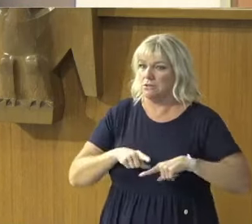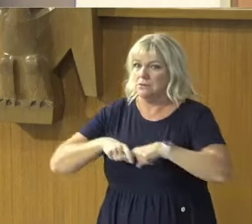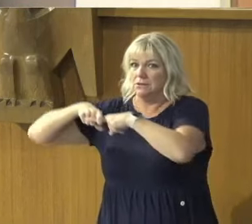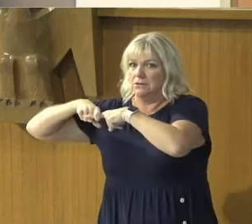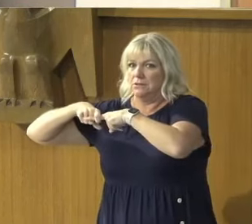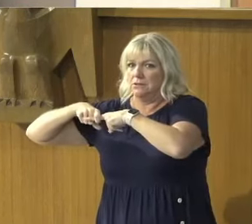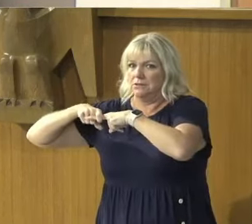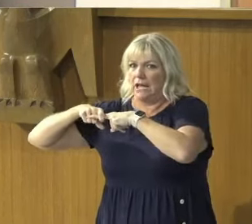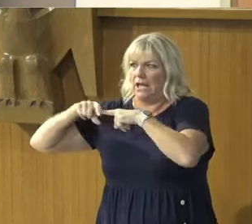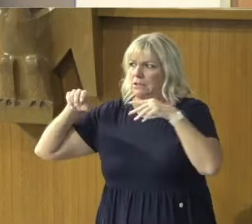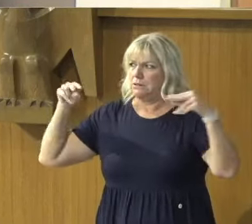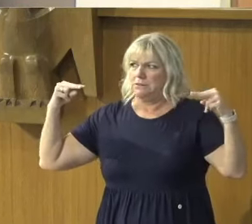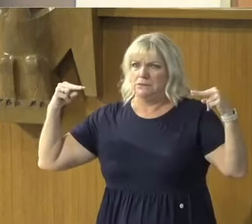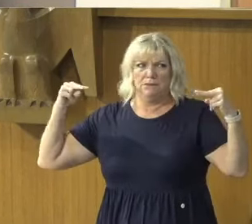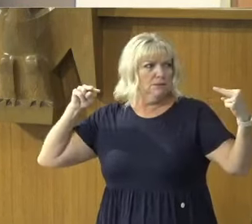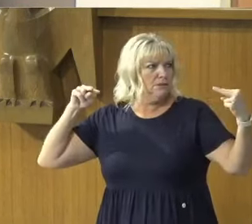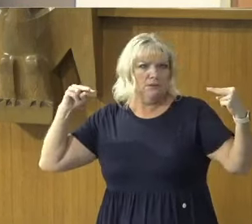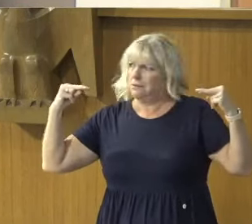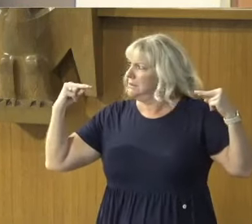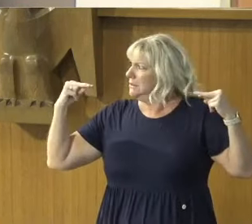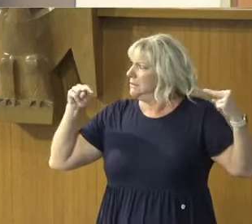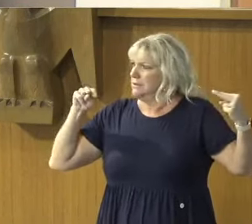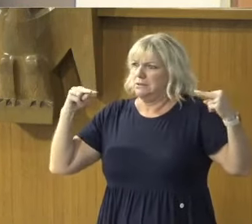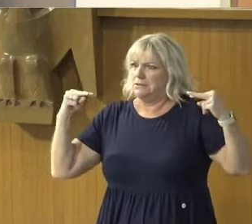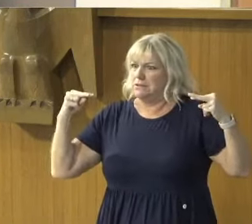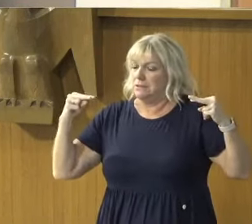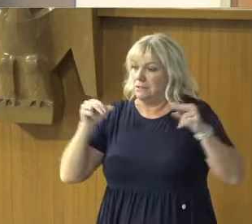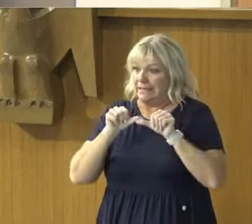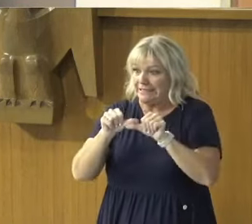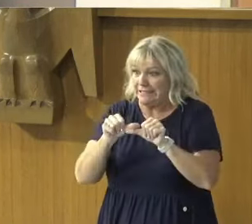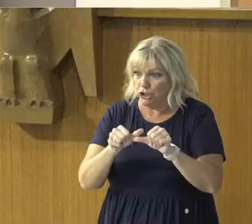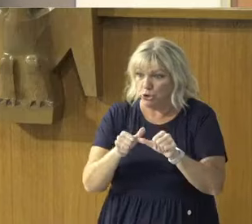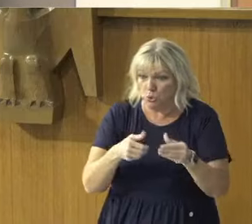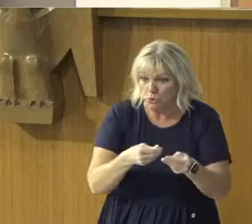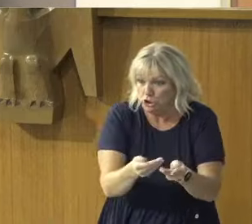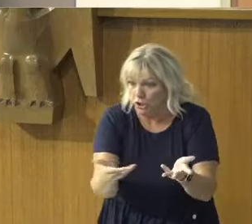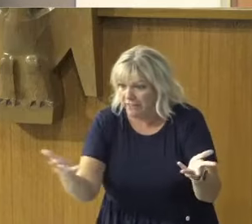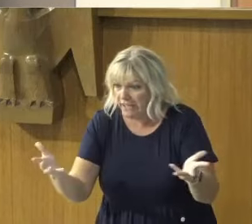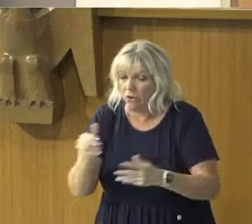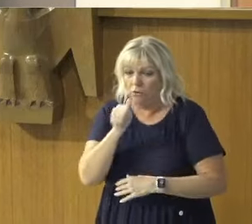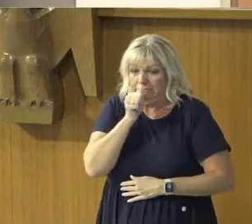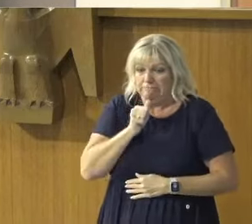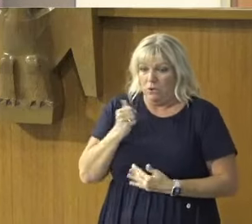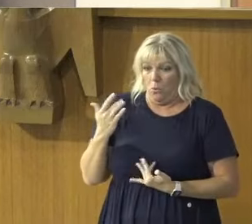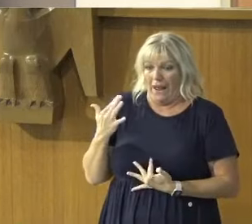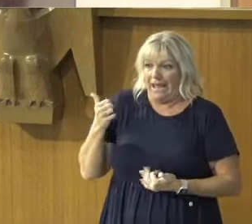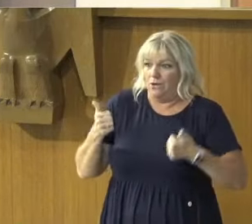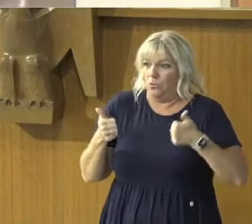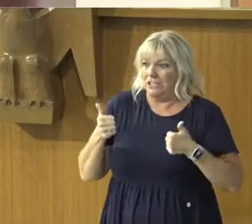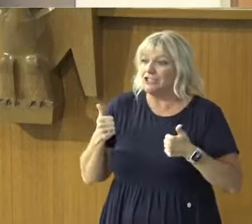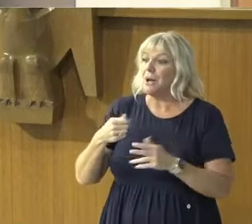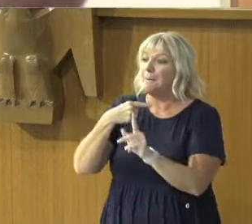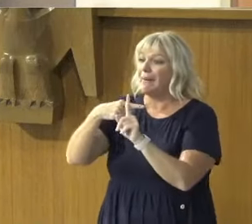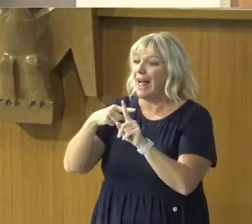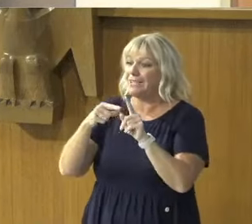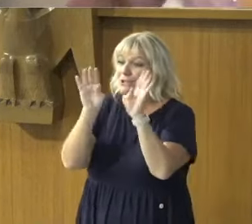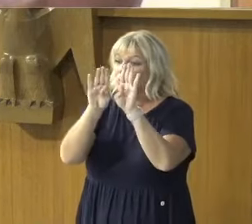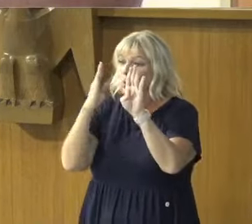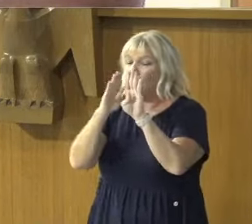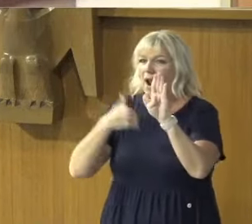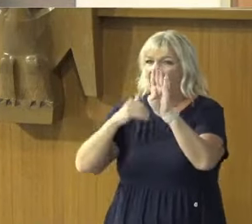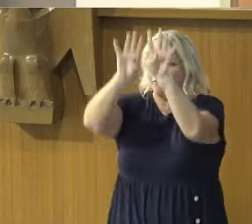cocked their heads and looked at each other, not sure if they should continue serving or wait it out. And there were these crystal beads hanging in